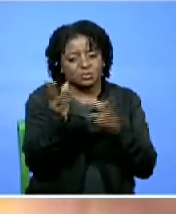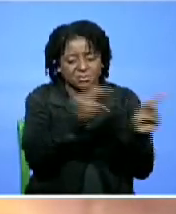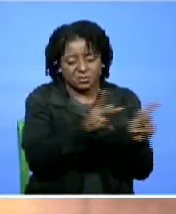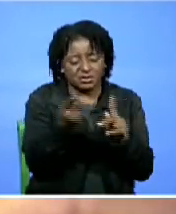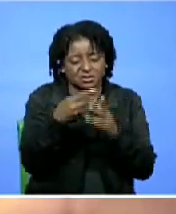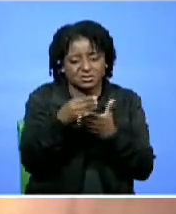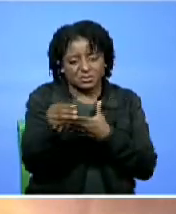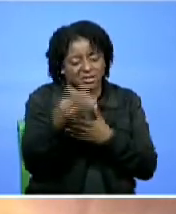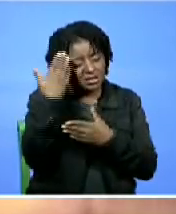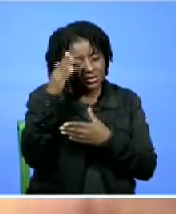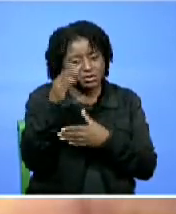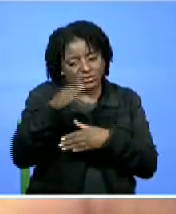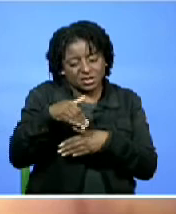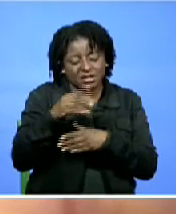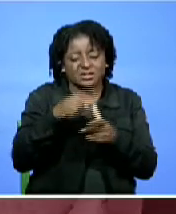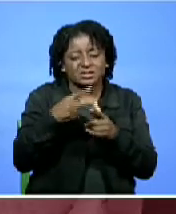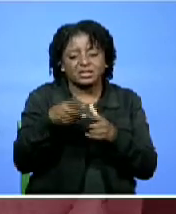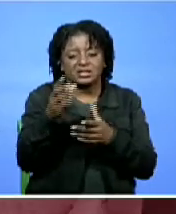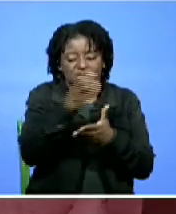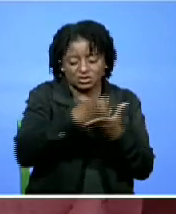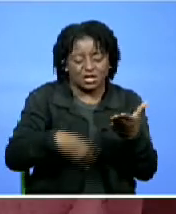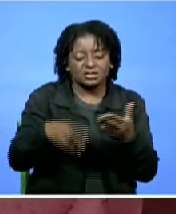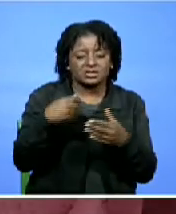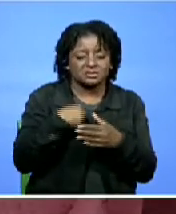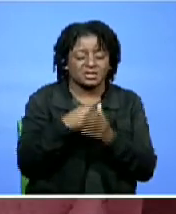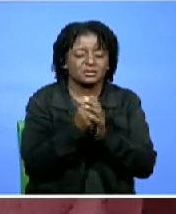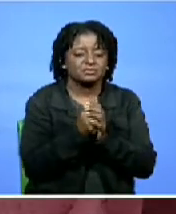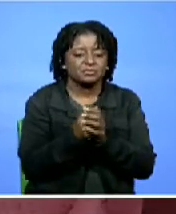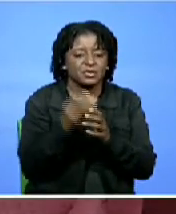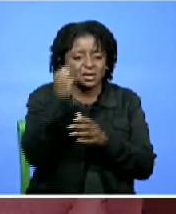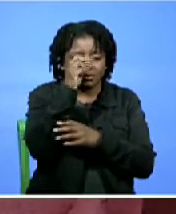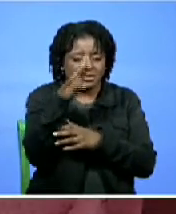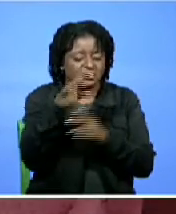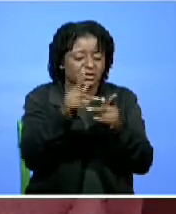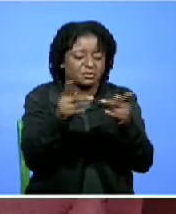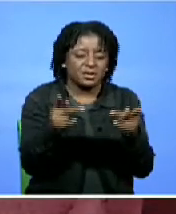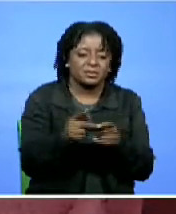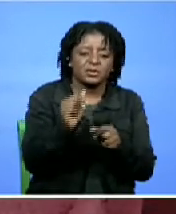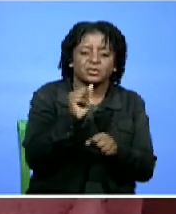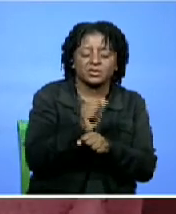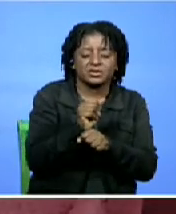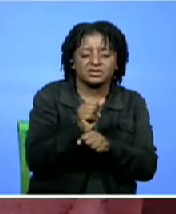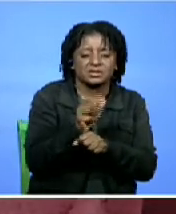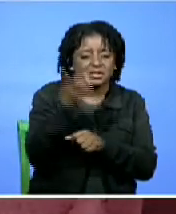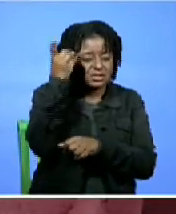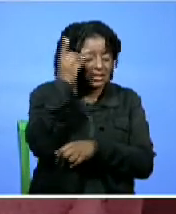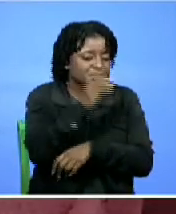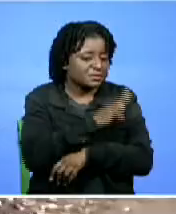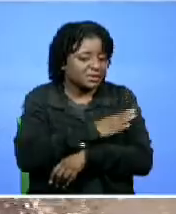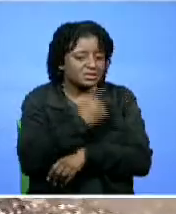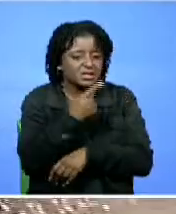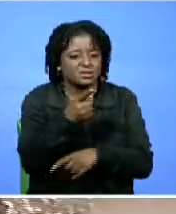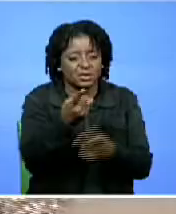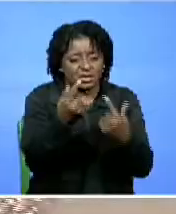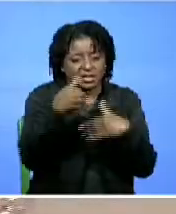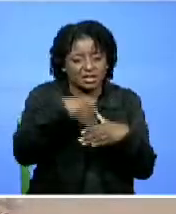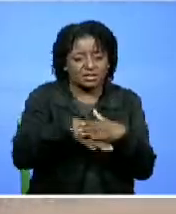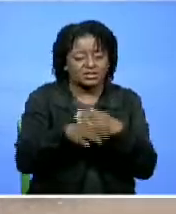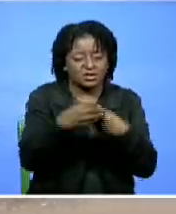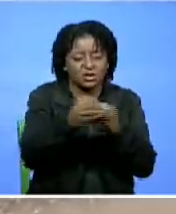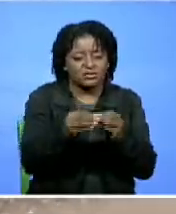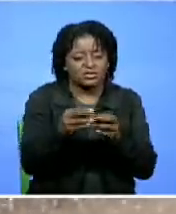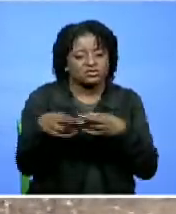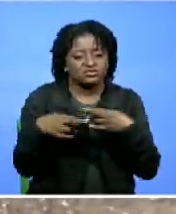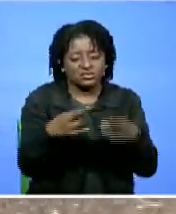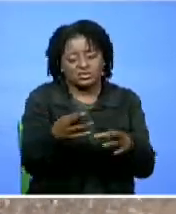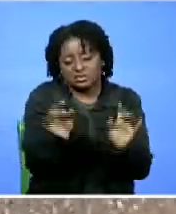I don't know yet until he charged me. The wheel is out of line. Minister of Public Works, the Honorable Desmond Bannister, says when he came to office in May, the roads were in a